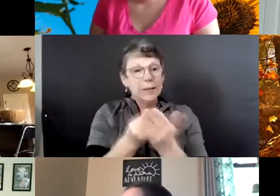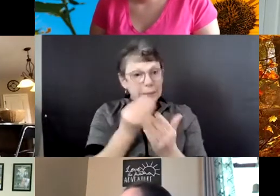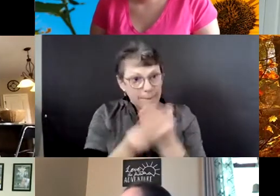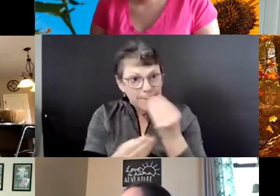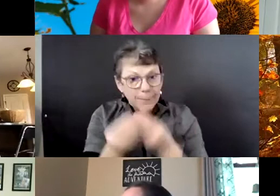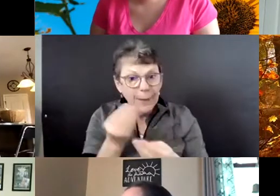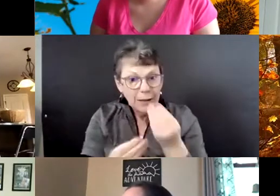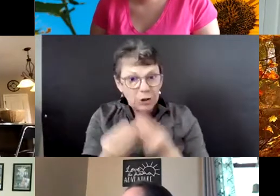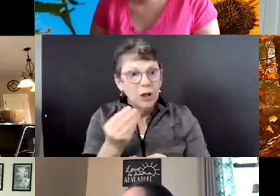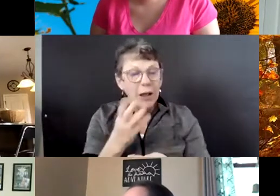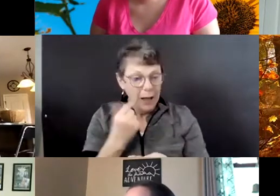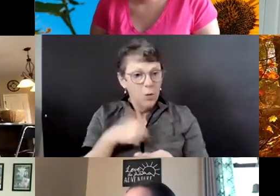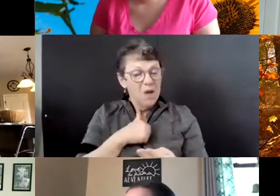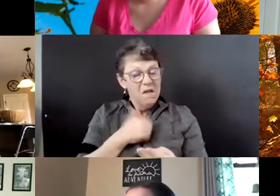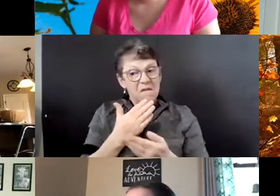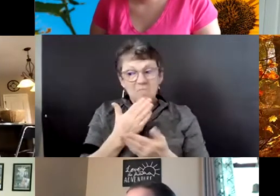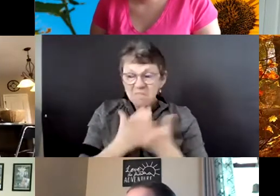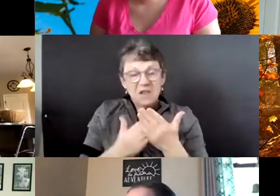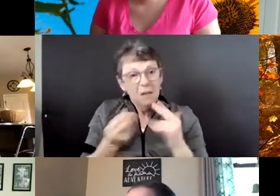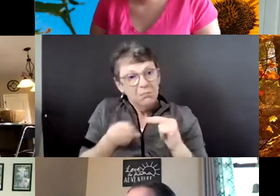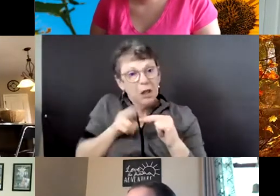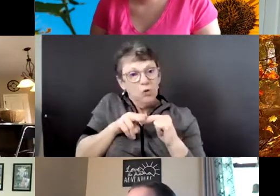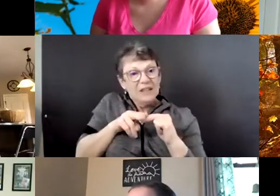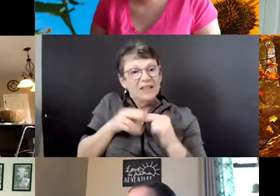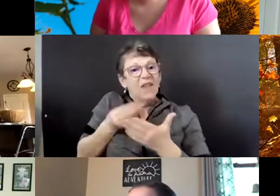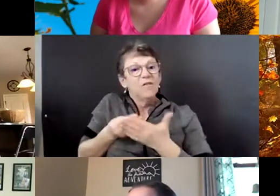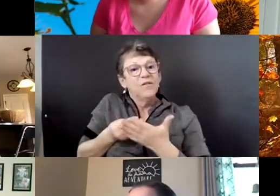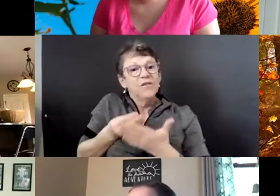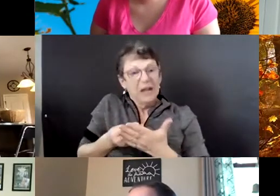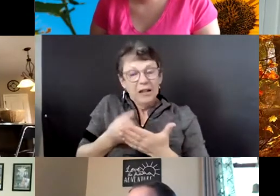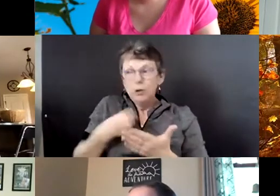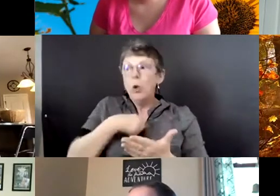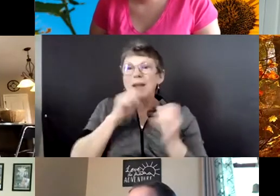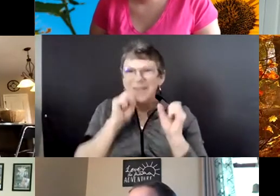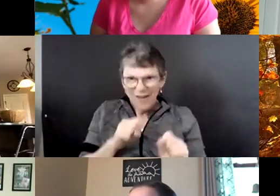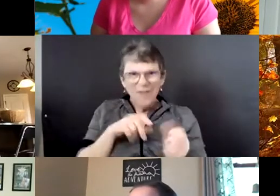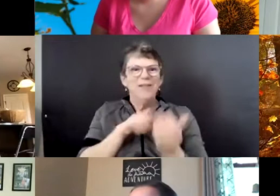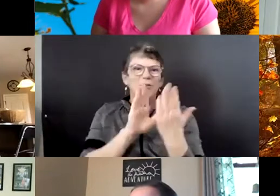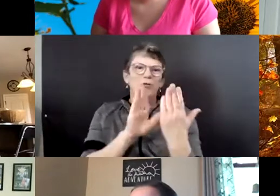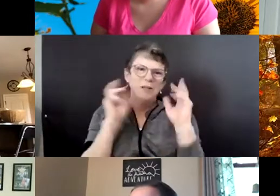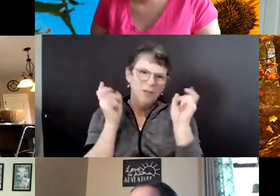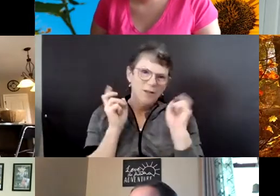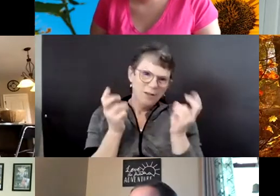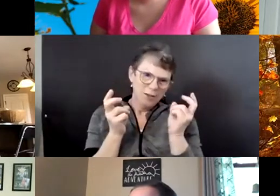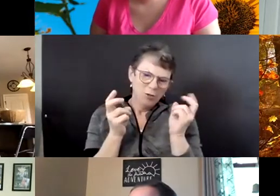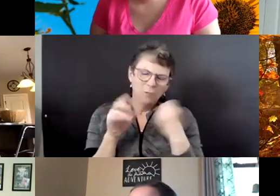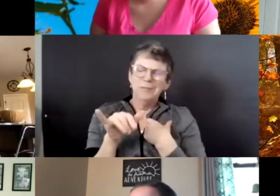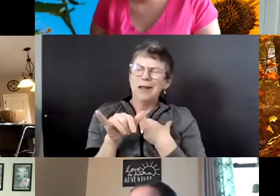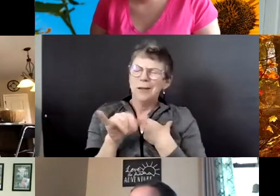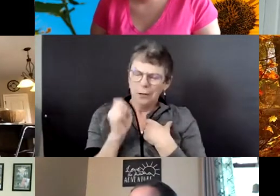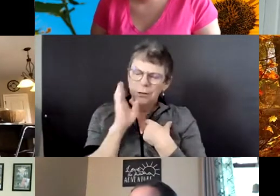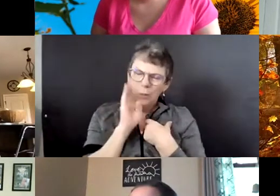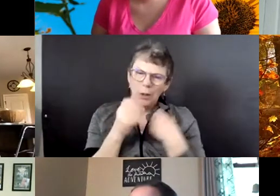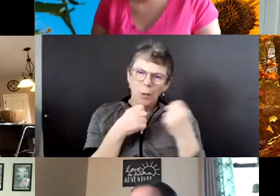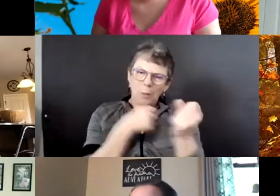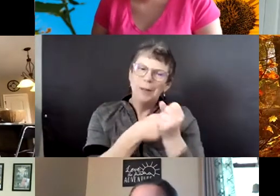funding, which helps us be able to address some of these issues. So absolutely we'll be supporting that and would love to